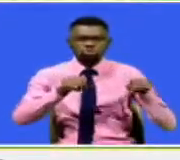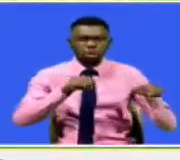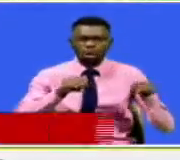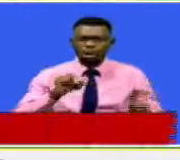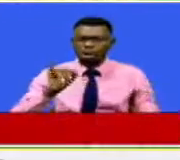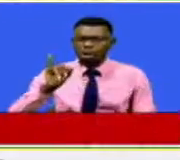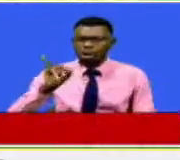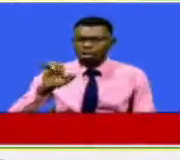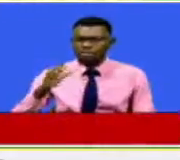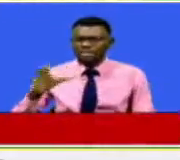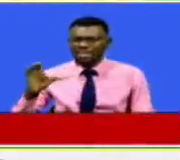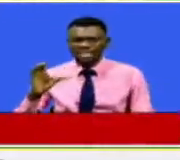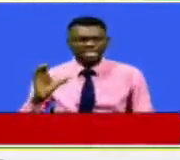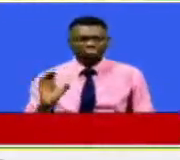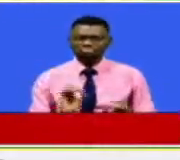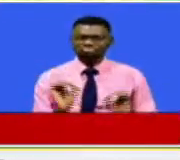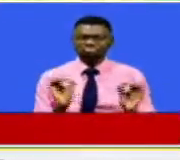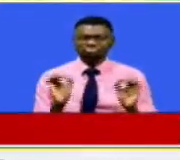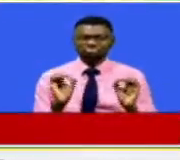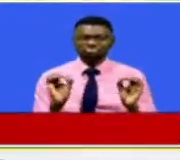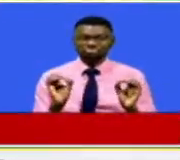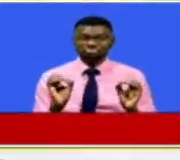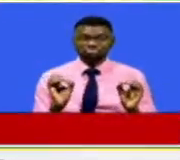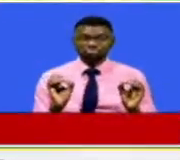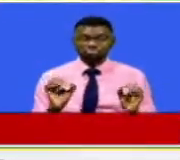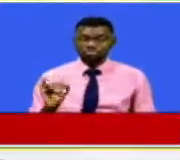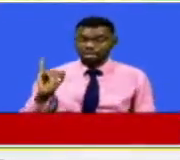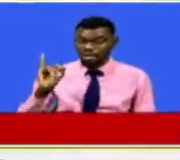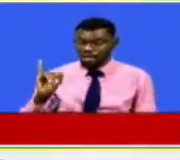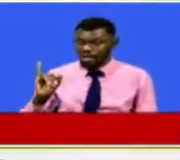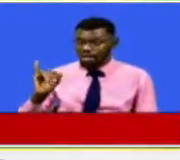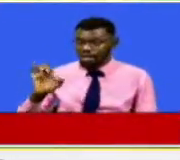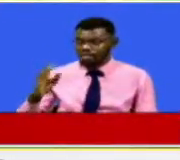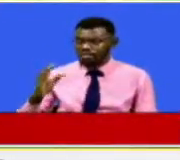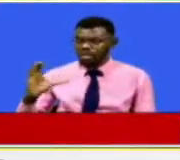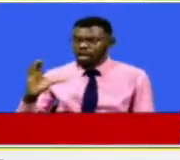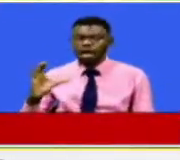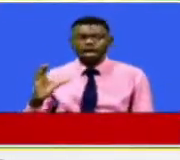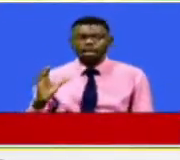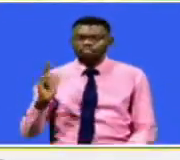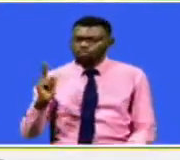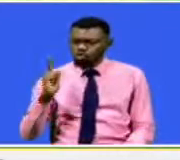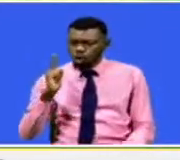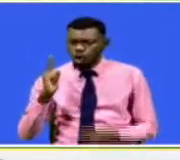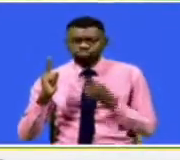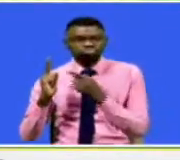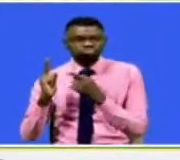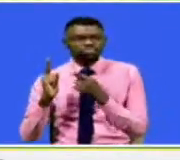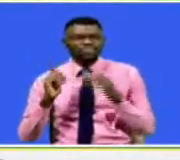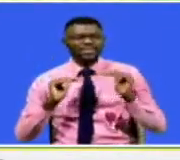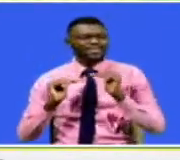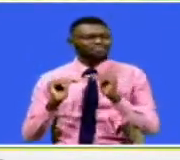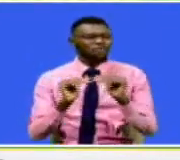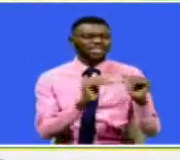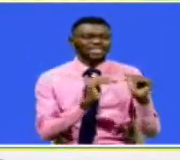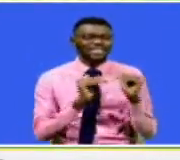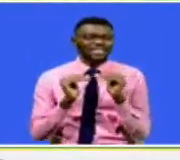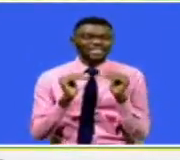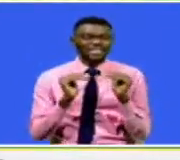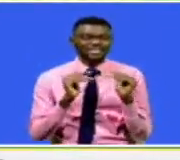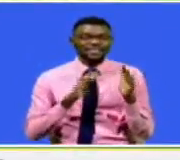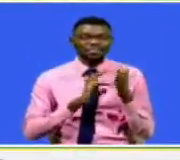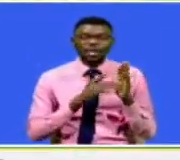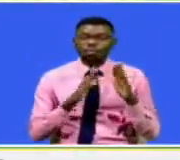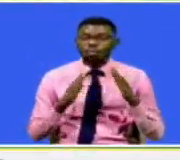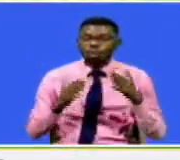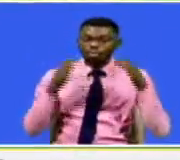IEBC unilaterally. The IEBC is structured as a democratic institution in which